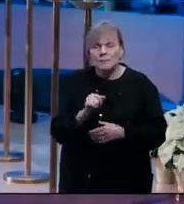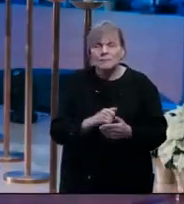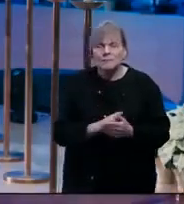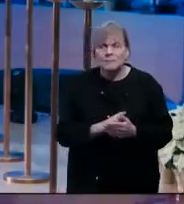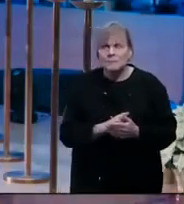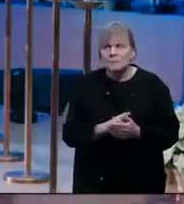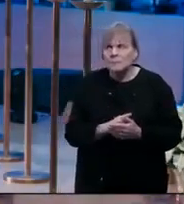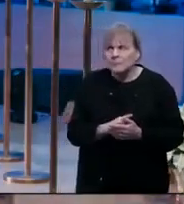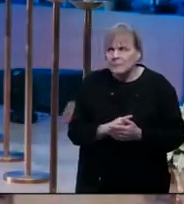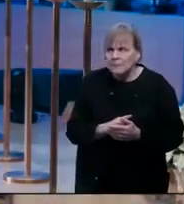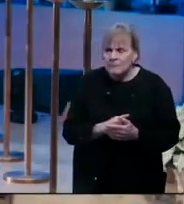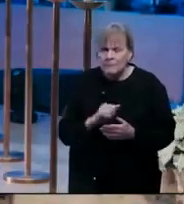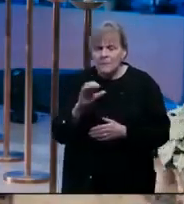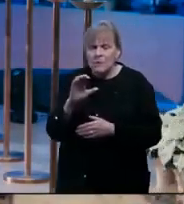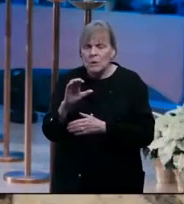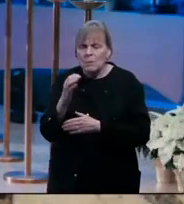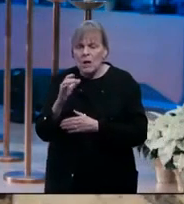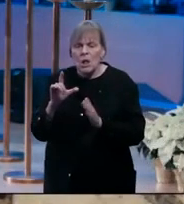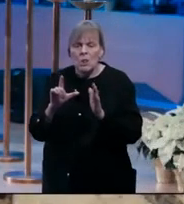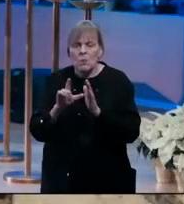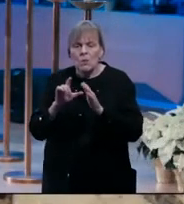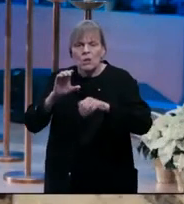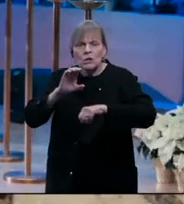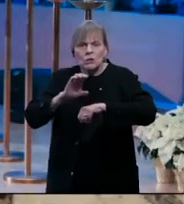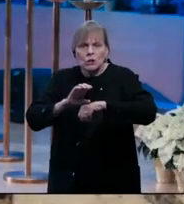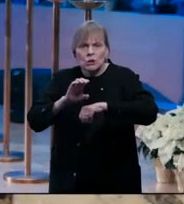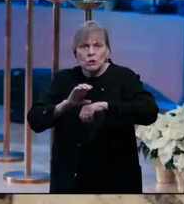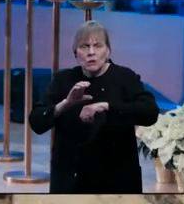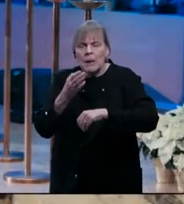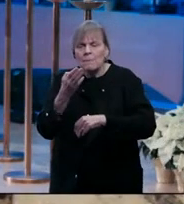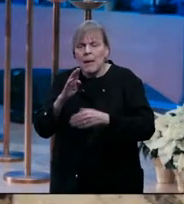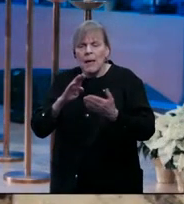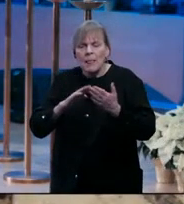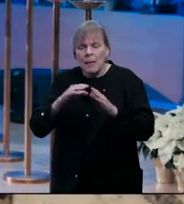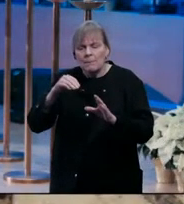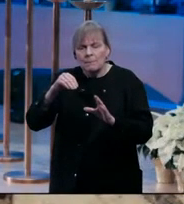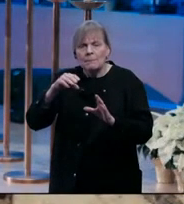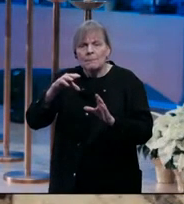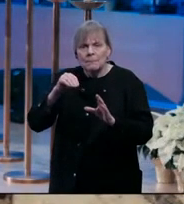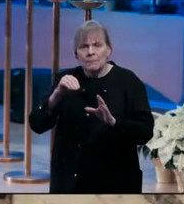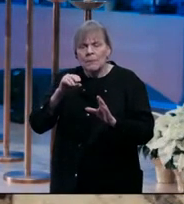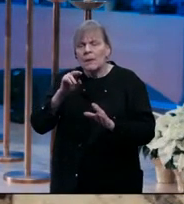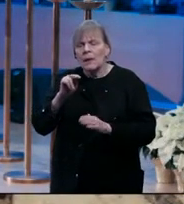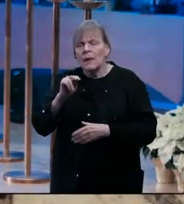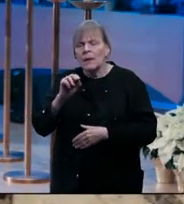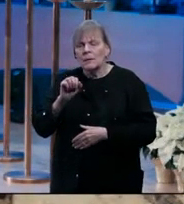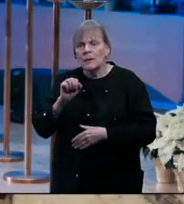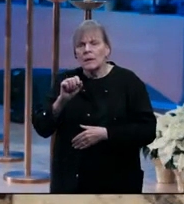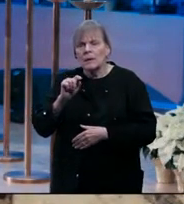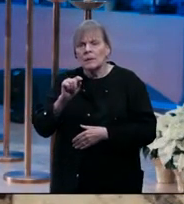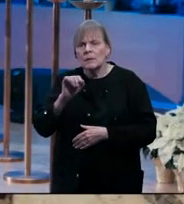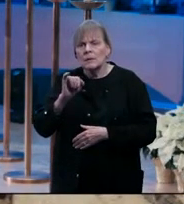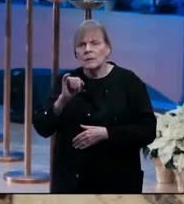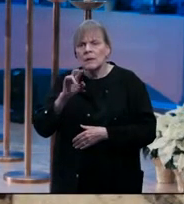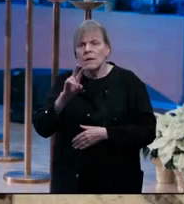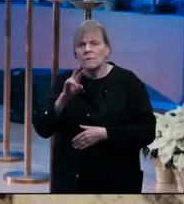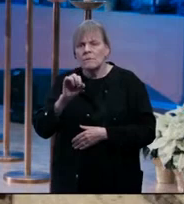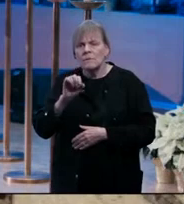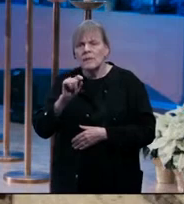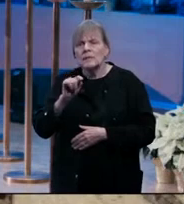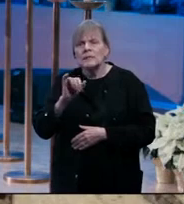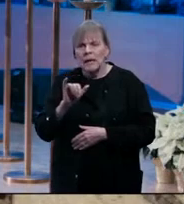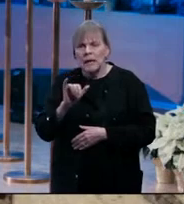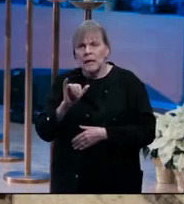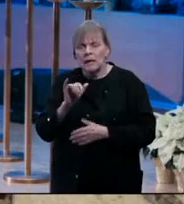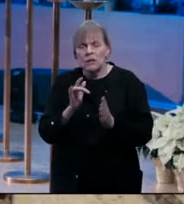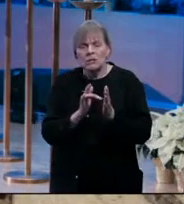that I took from a Christmas Lutheran church in Bethlehem, and it's a picture of the Nativity. But you'll notice that